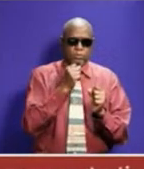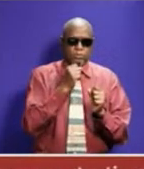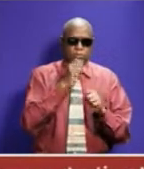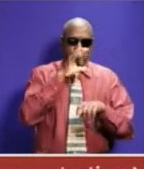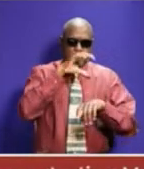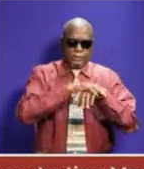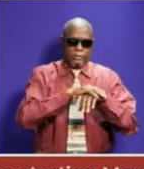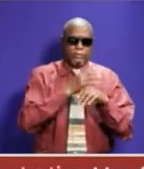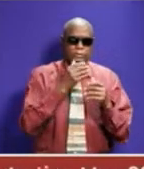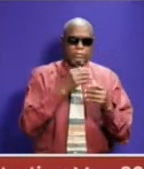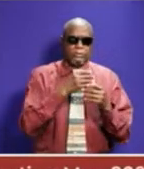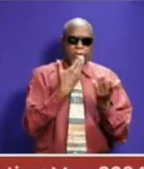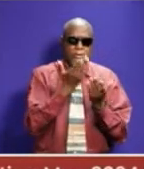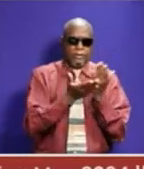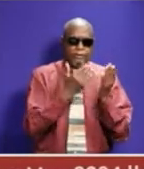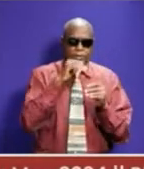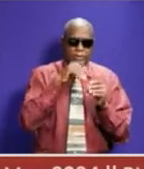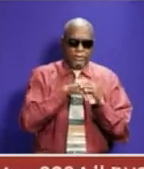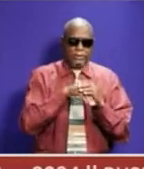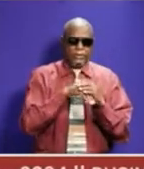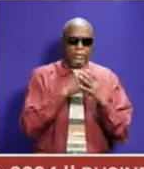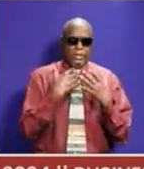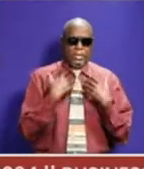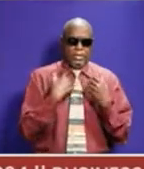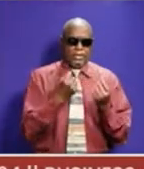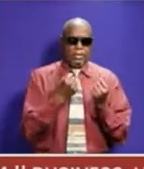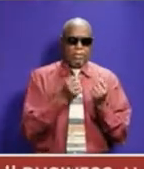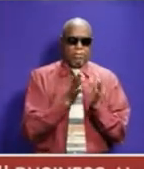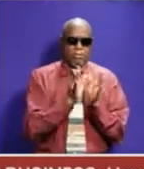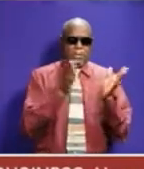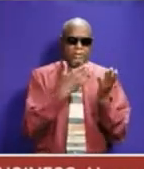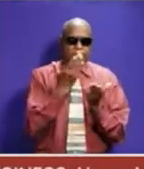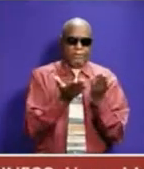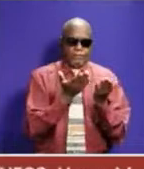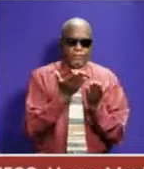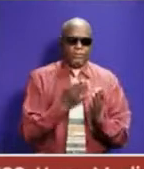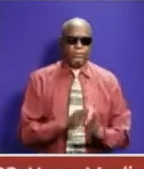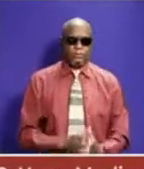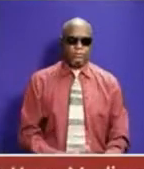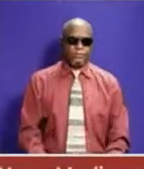services in the health, public health facilities. Reporting